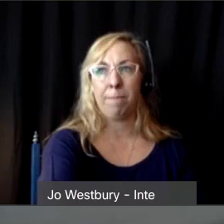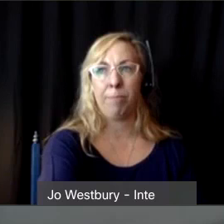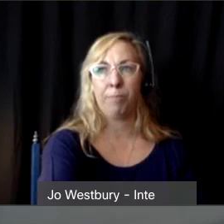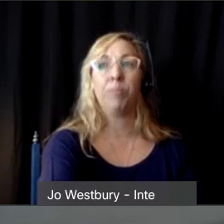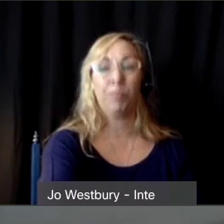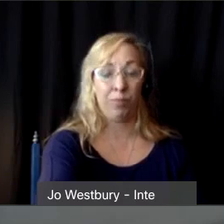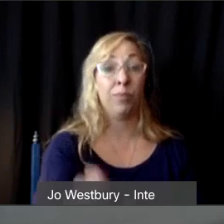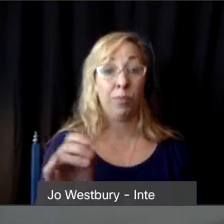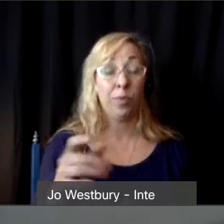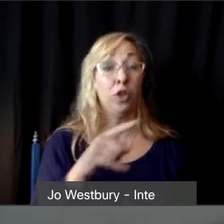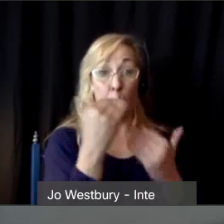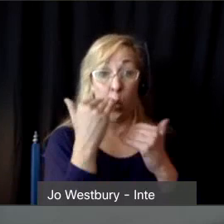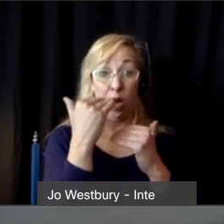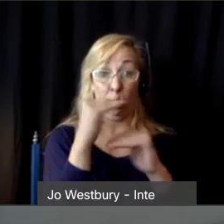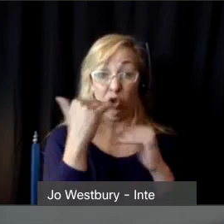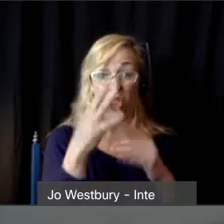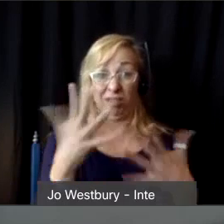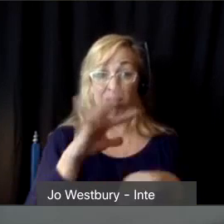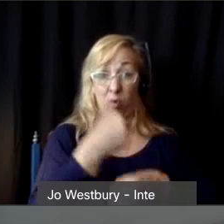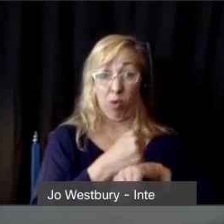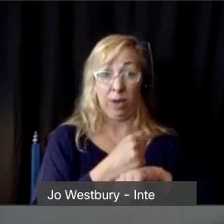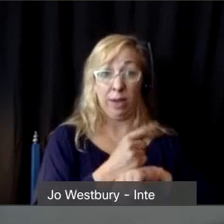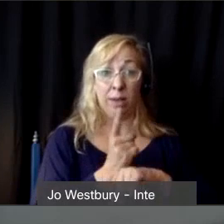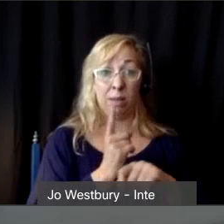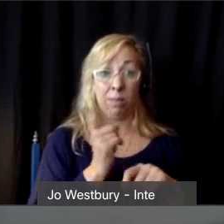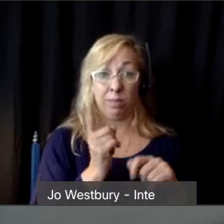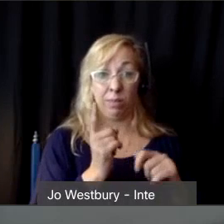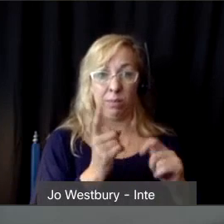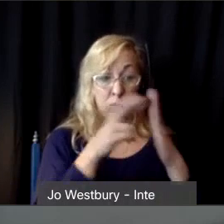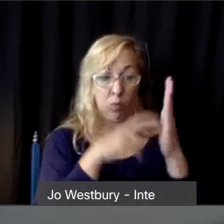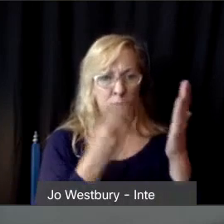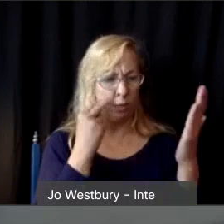Yeah, so the restrictions that exist here,